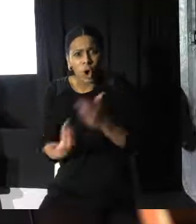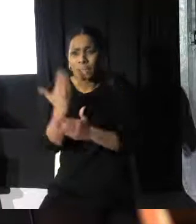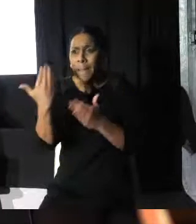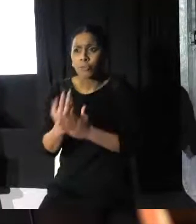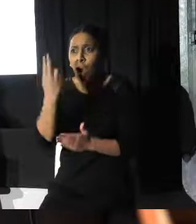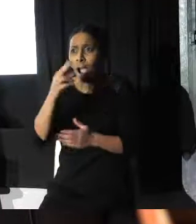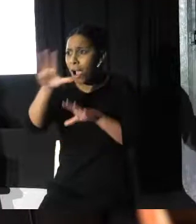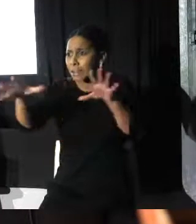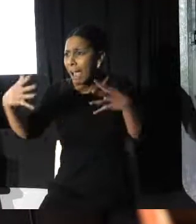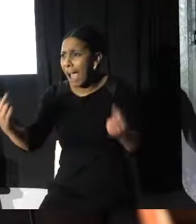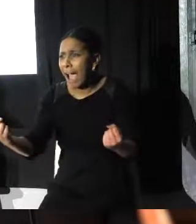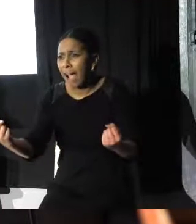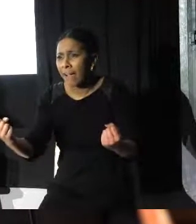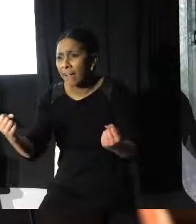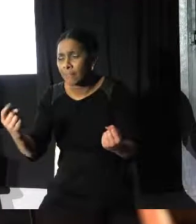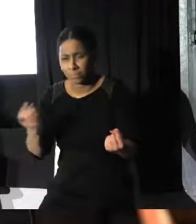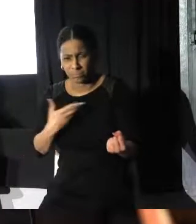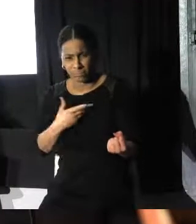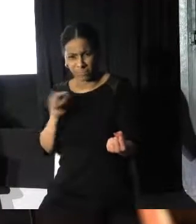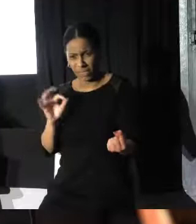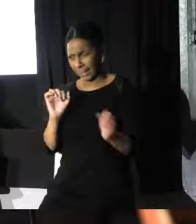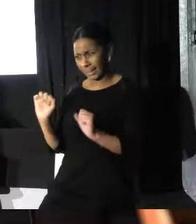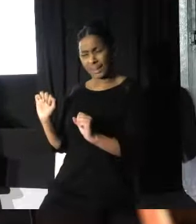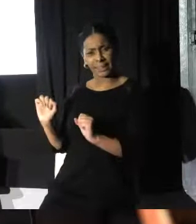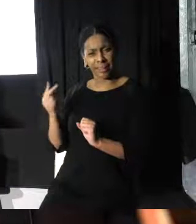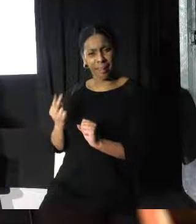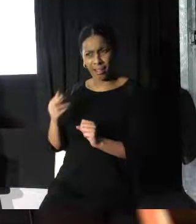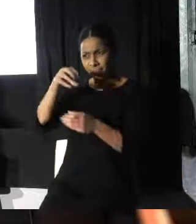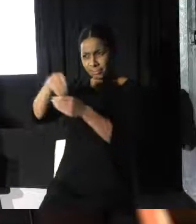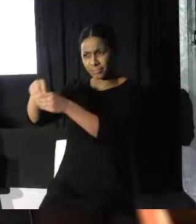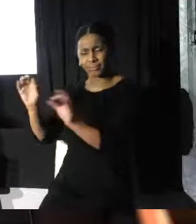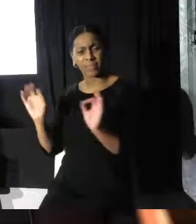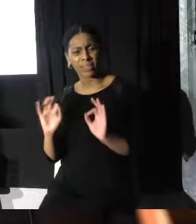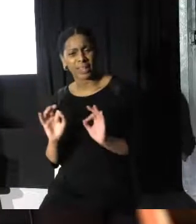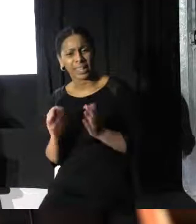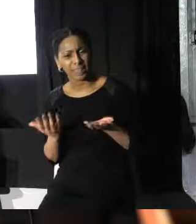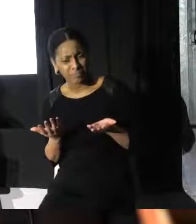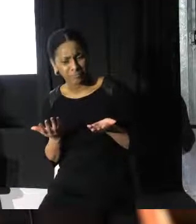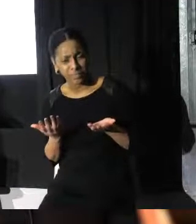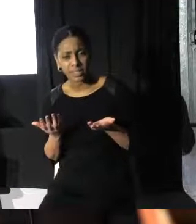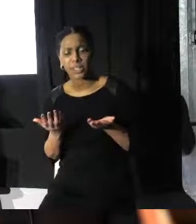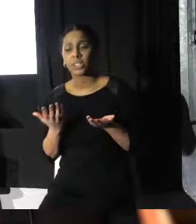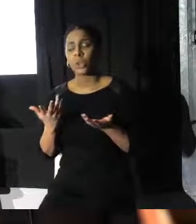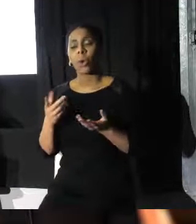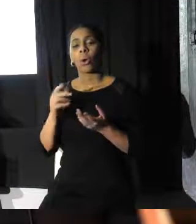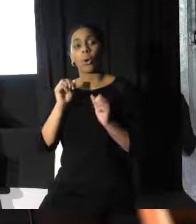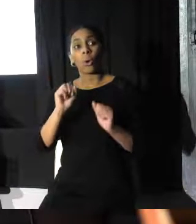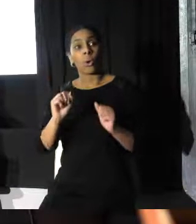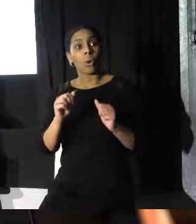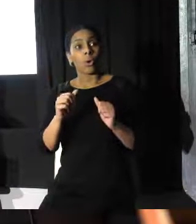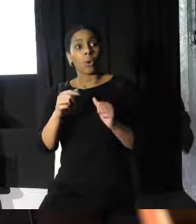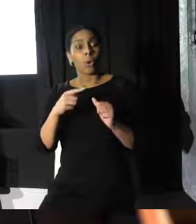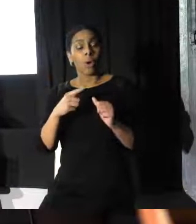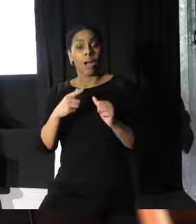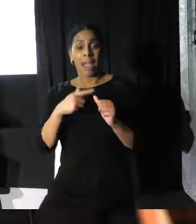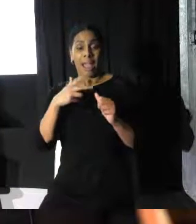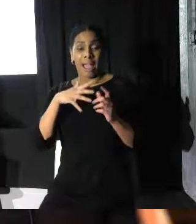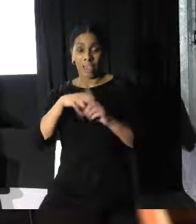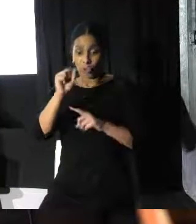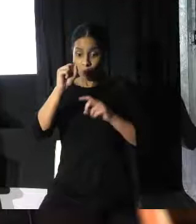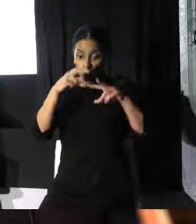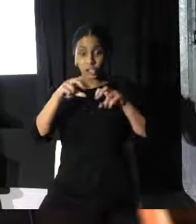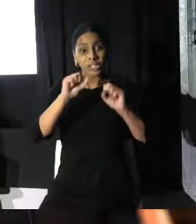old geographies. So yeah, I think not only anthropology museums, but the whole of the